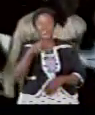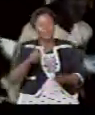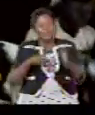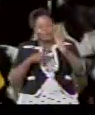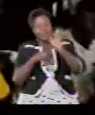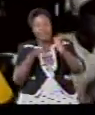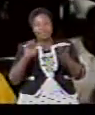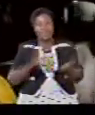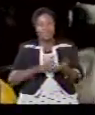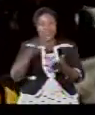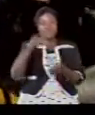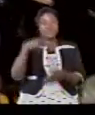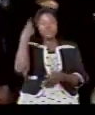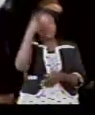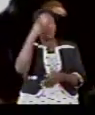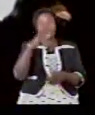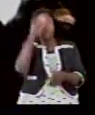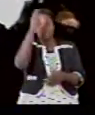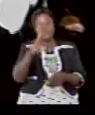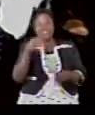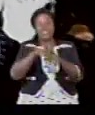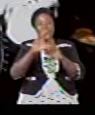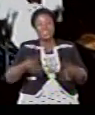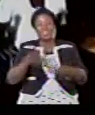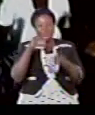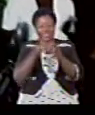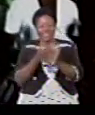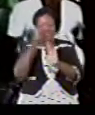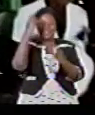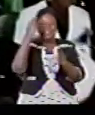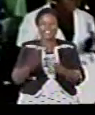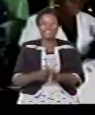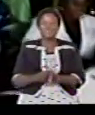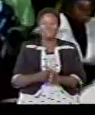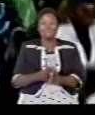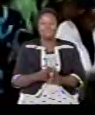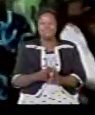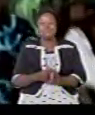of God in your life in Jesus' name.